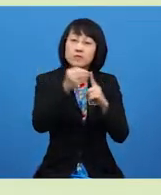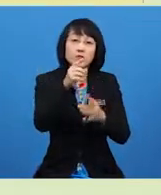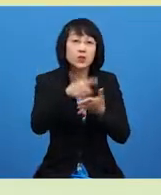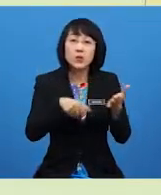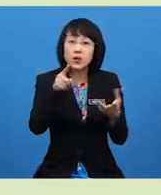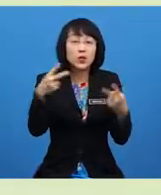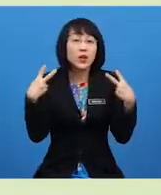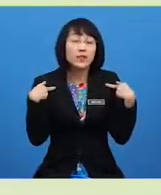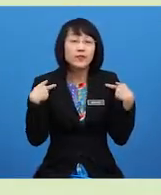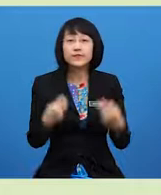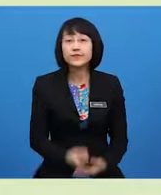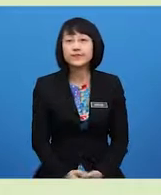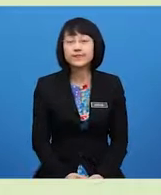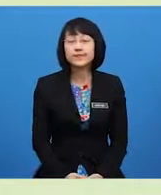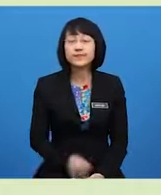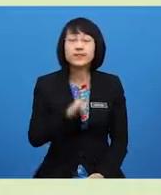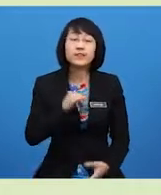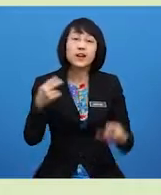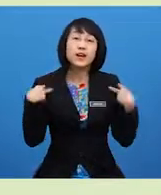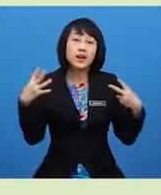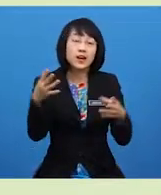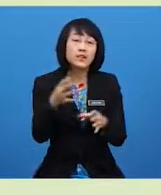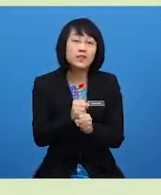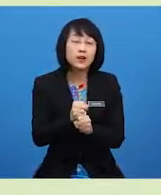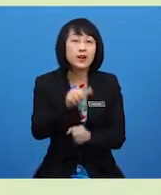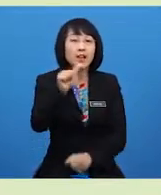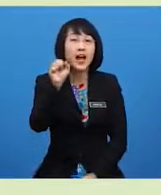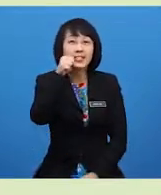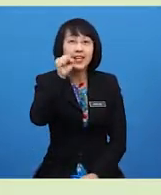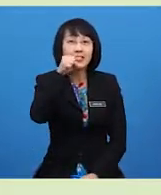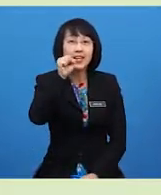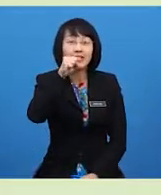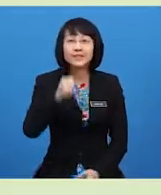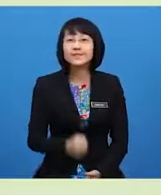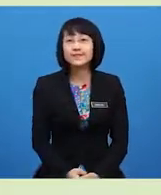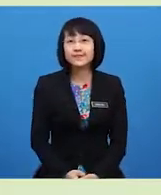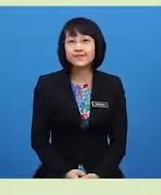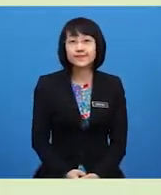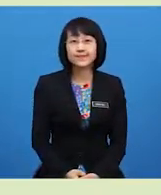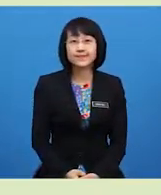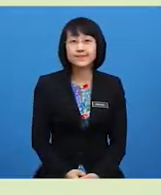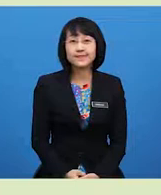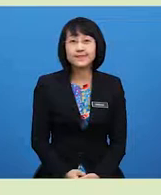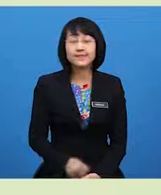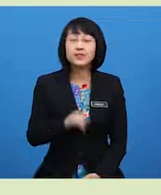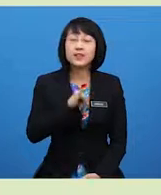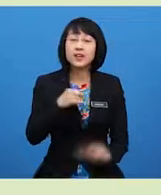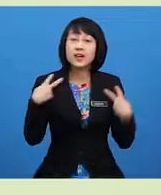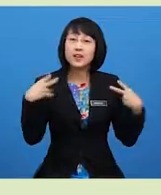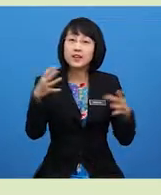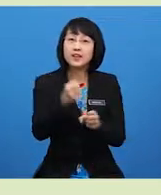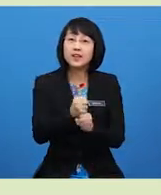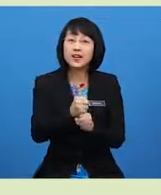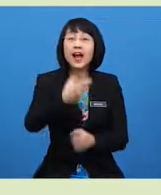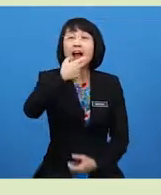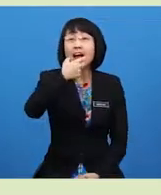Yolo? I've got a carrot. Wow. I've got a